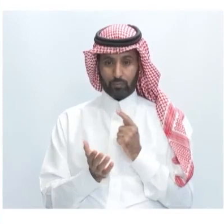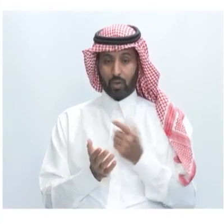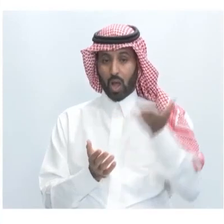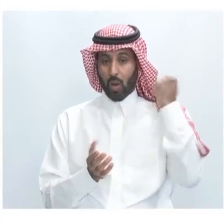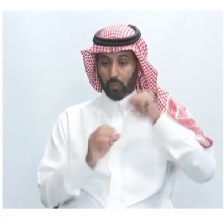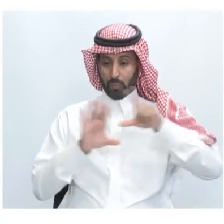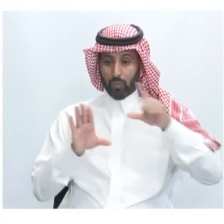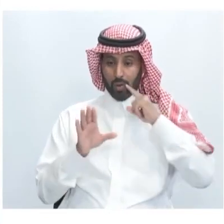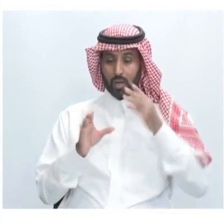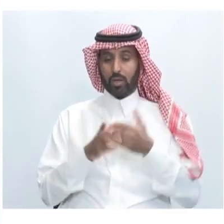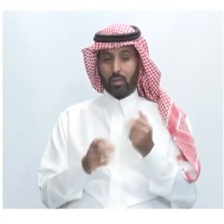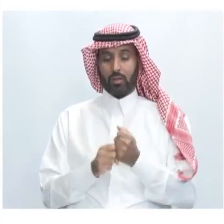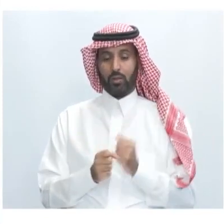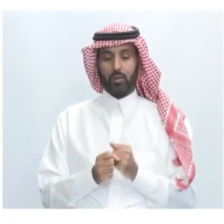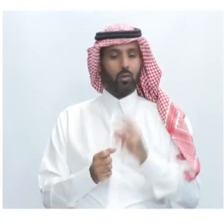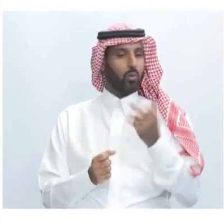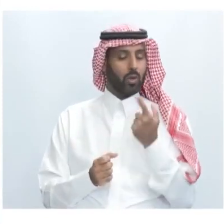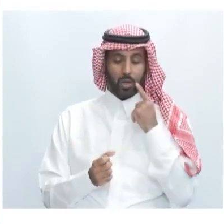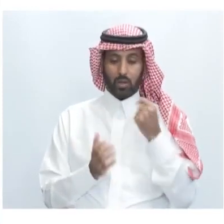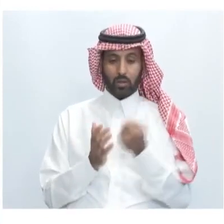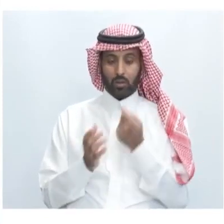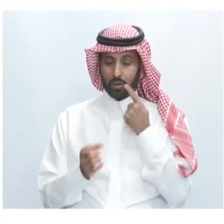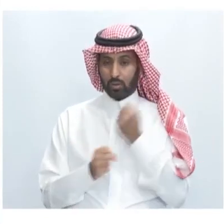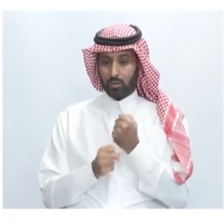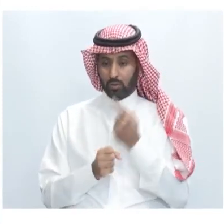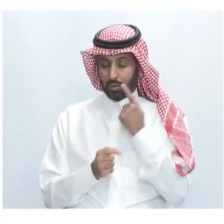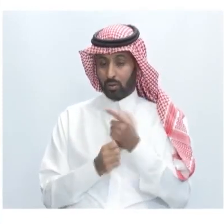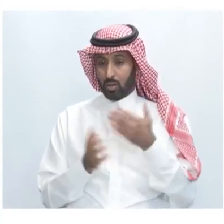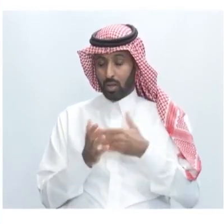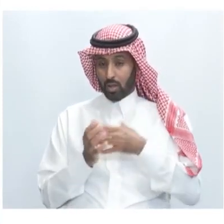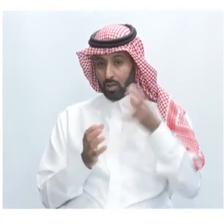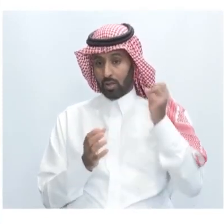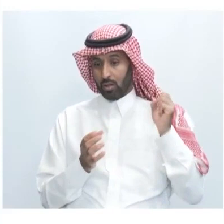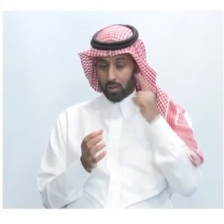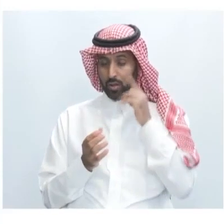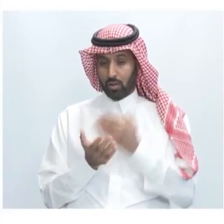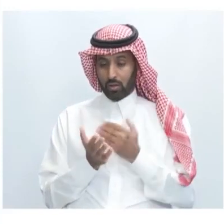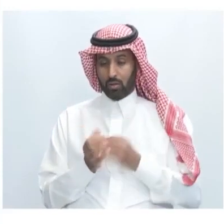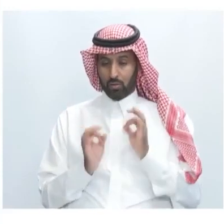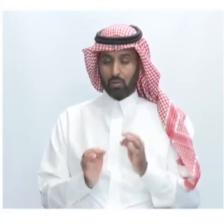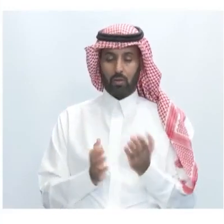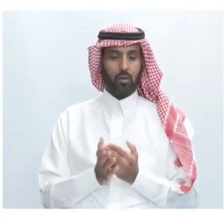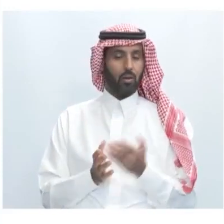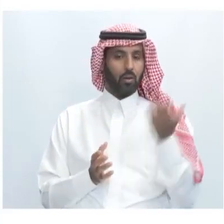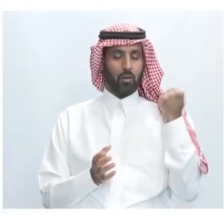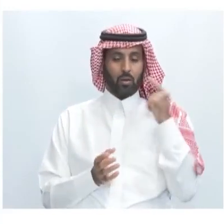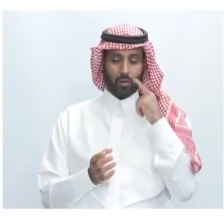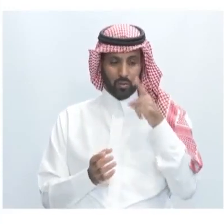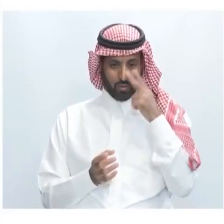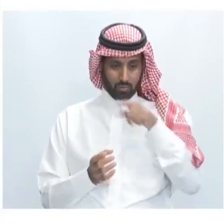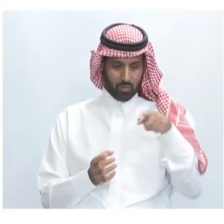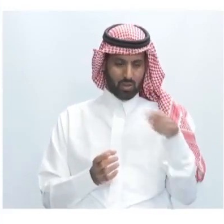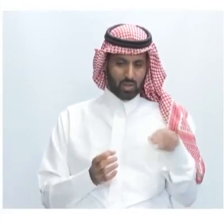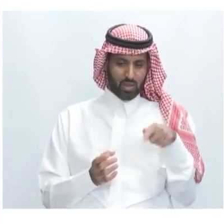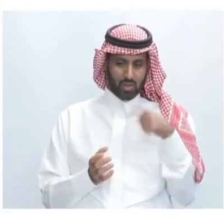week before it was due. What was the writer doing on the last night before the paper was due? What was he doing? Yes, he